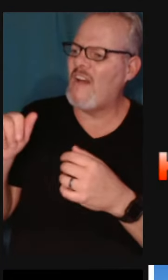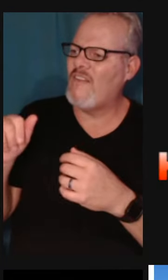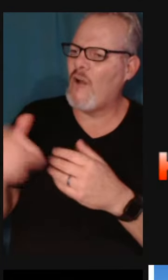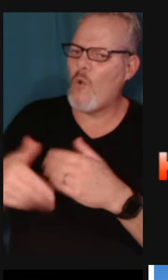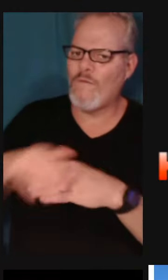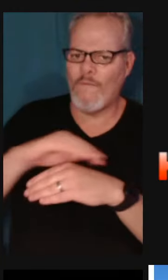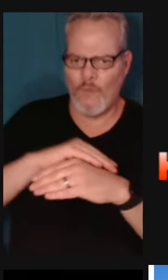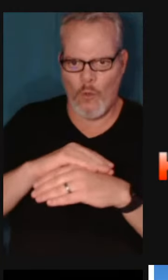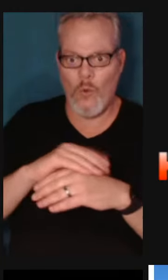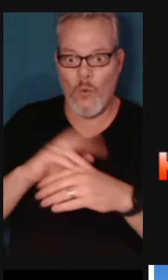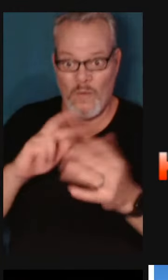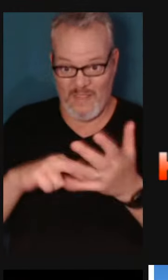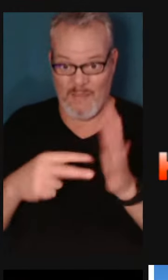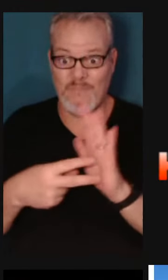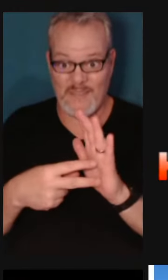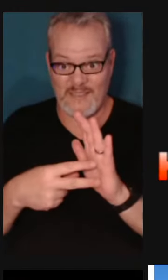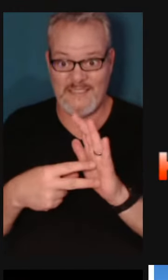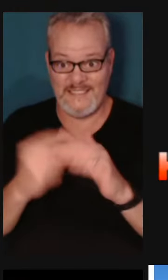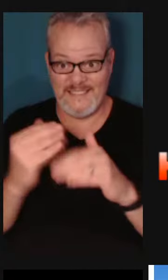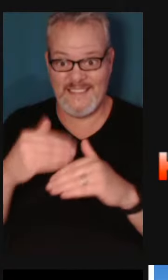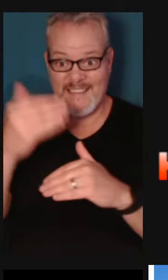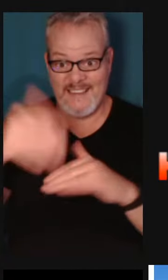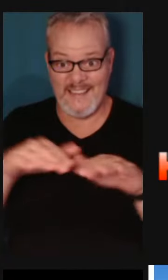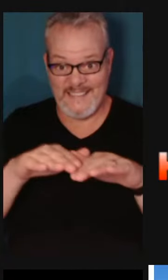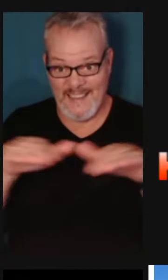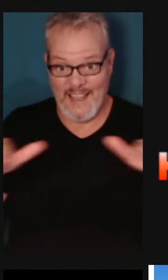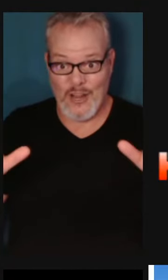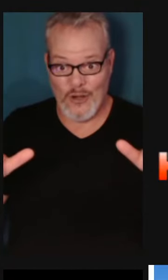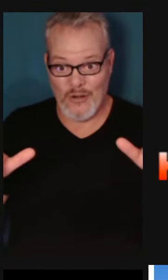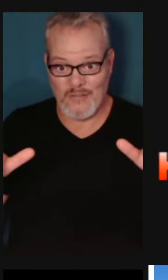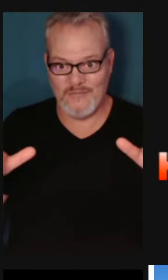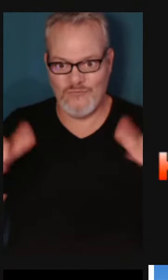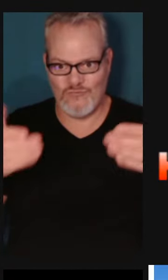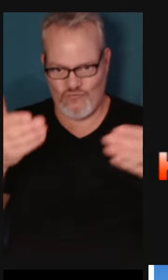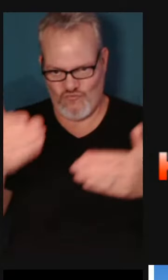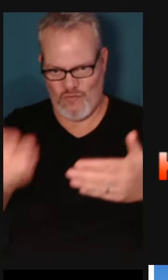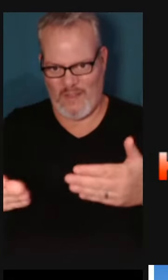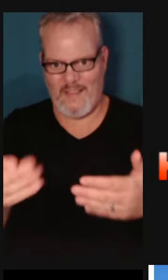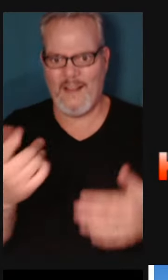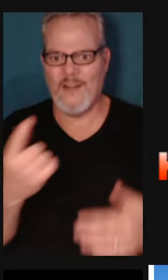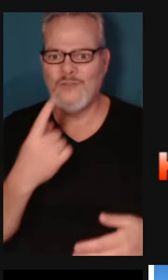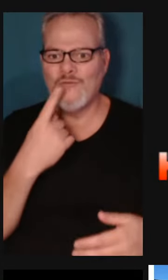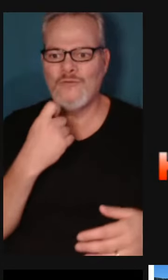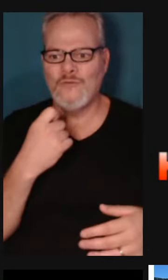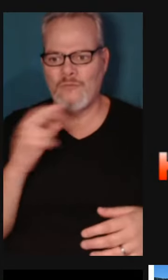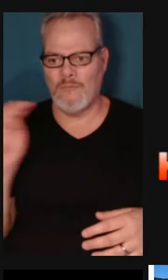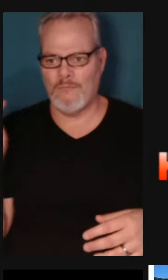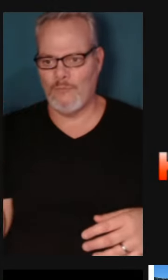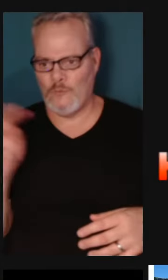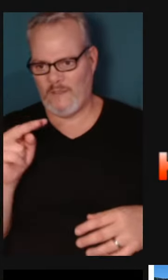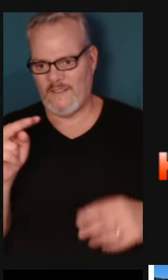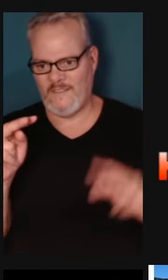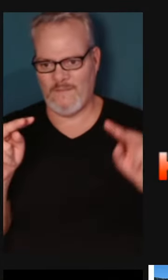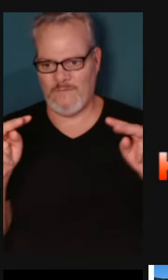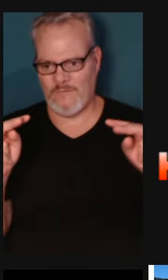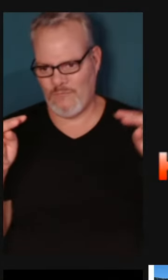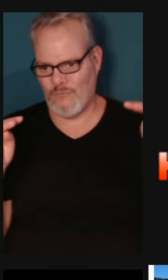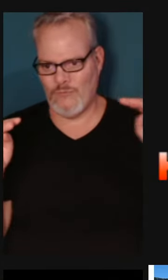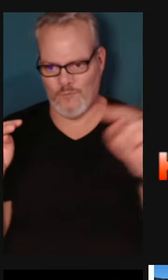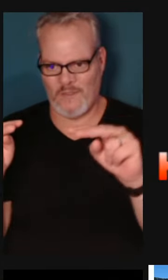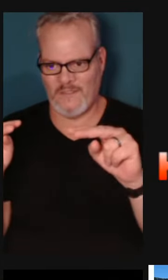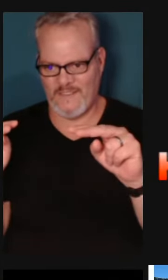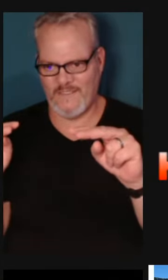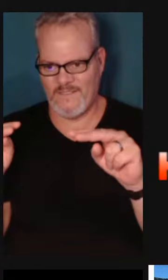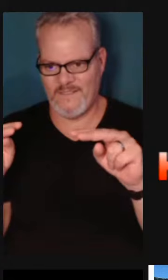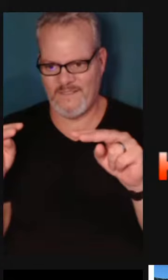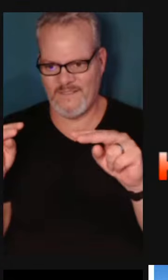the next layer. There it is, right there in one point of view, and here it is with someone right